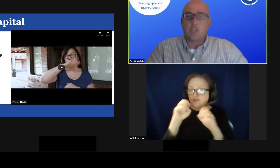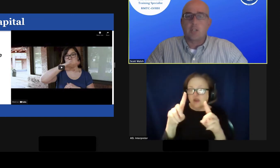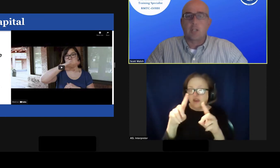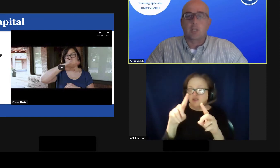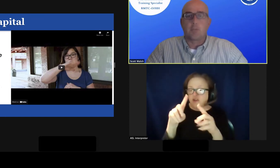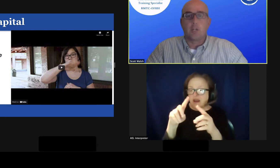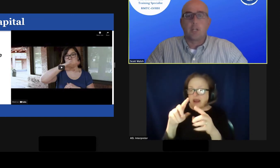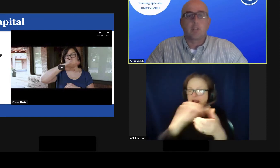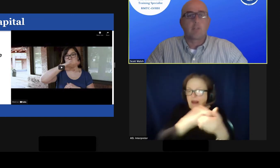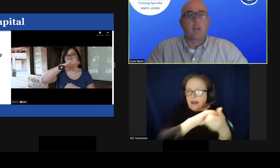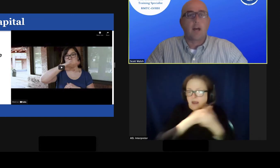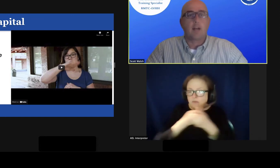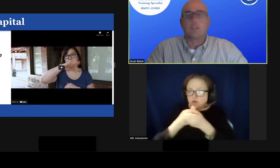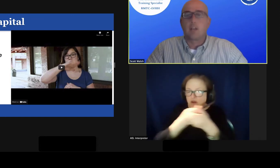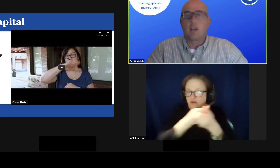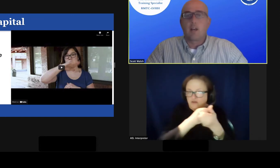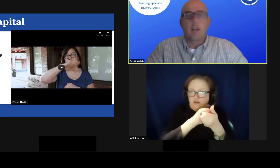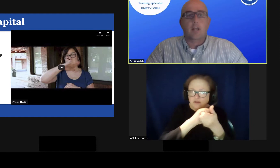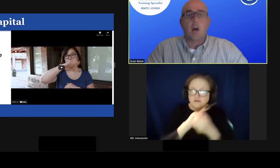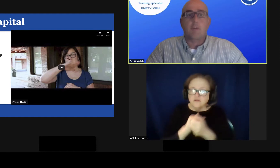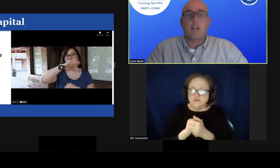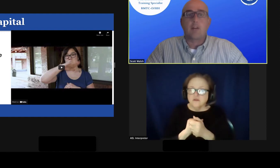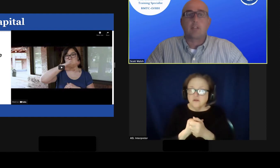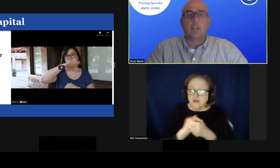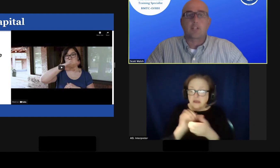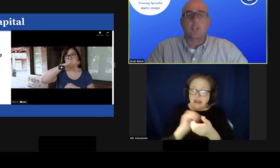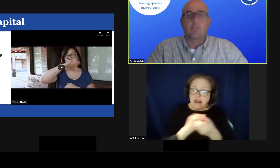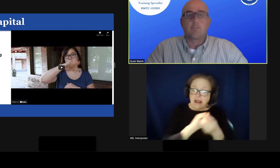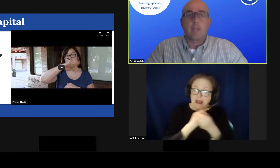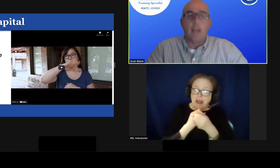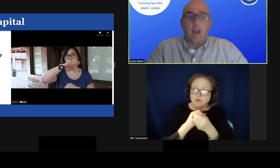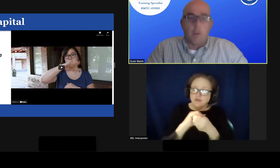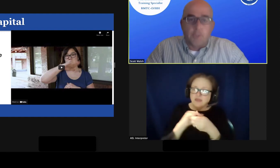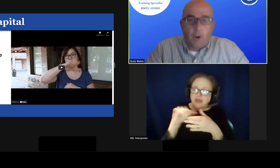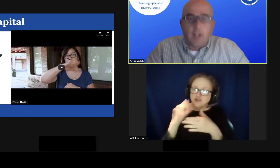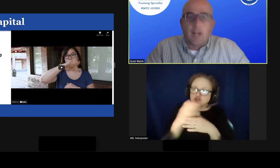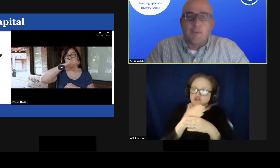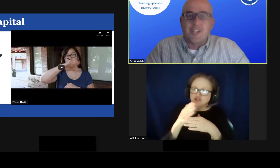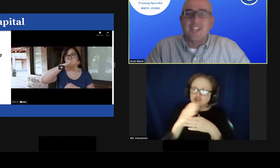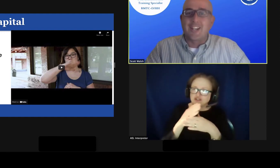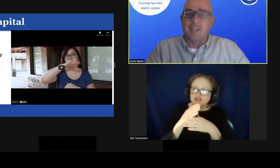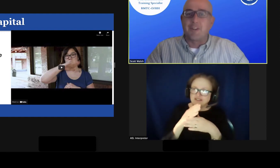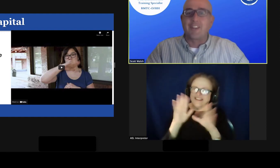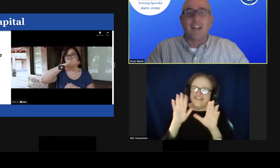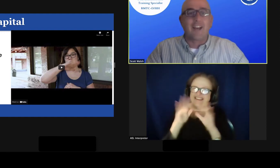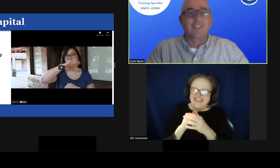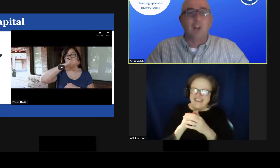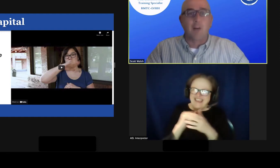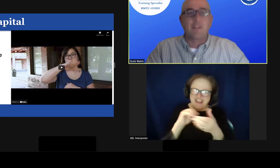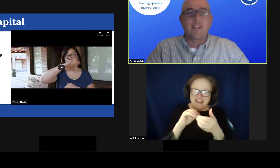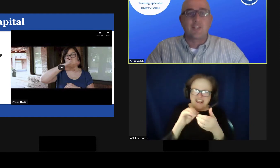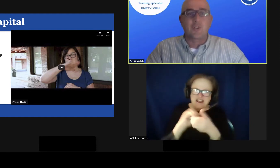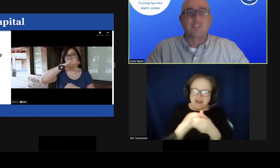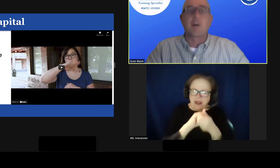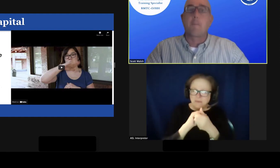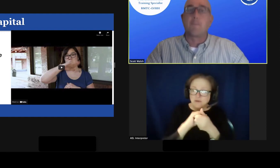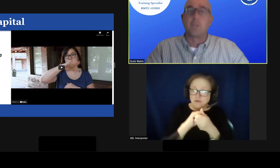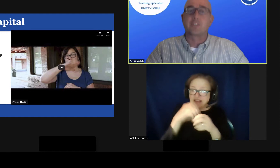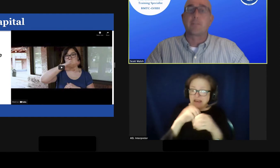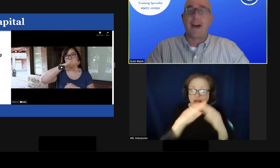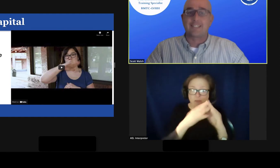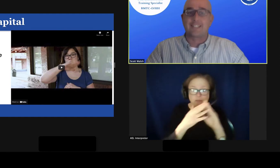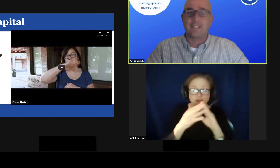Collaboration in a community that has common interest